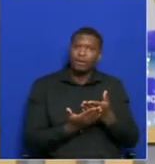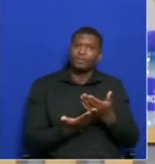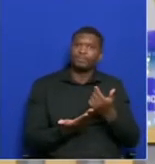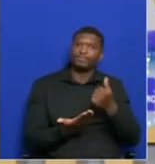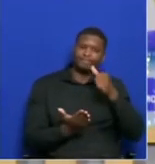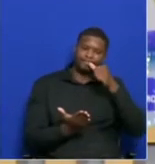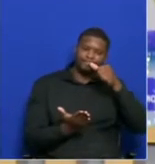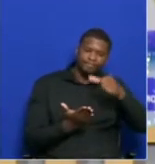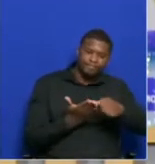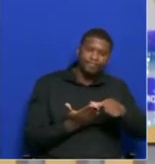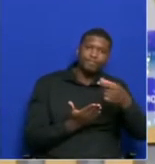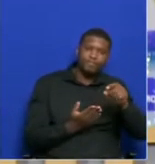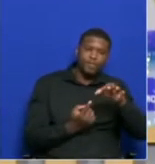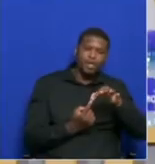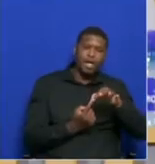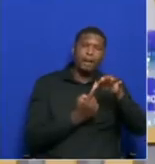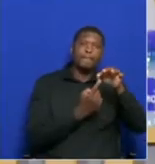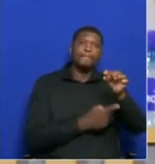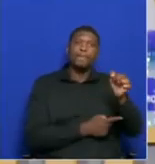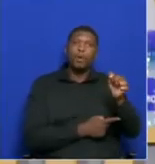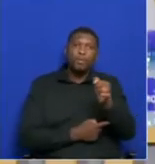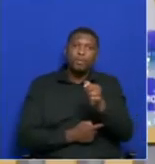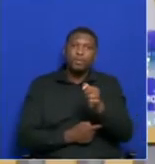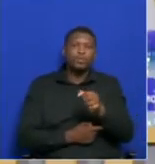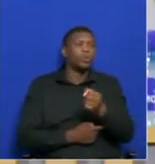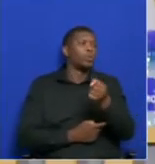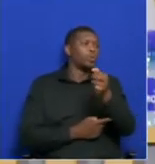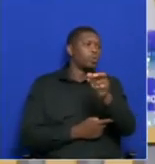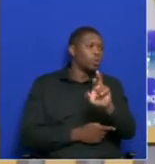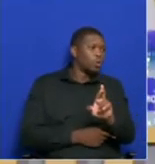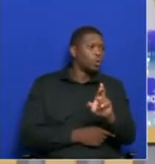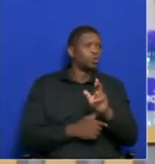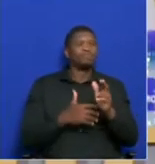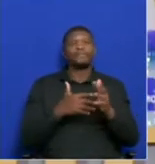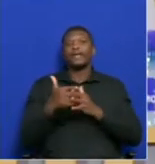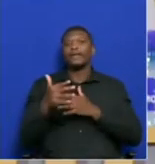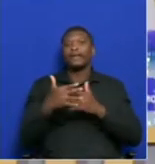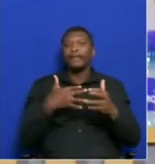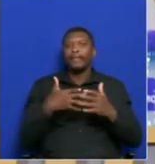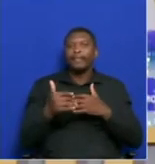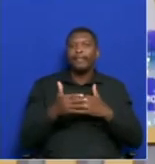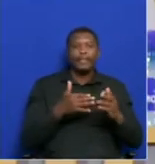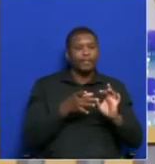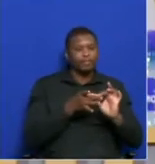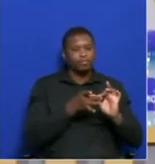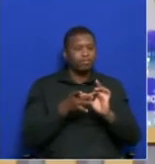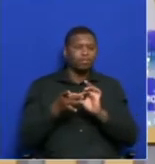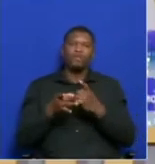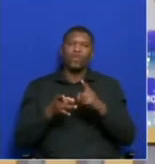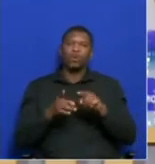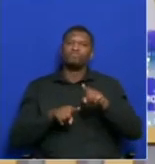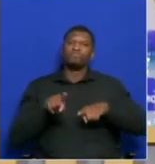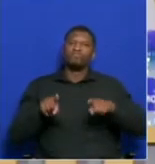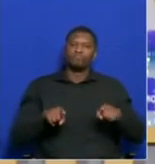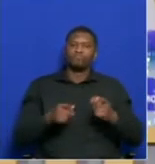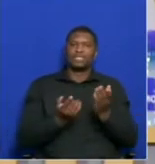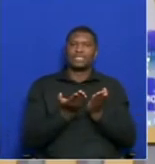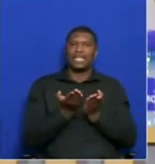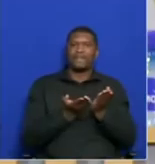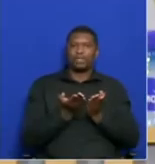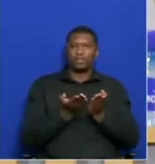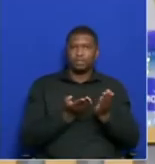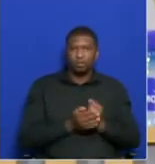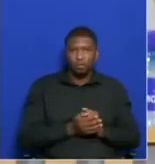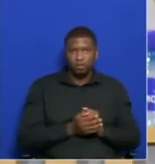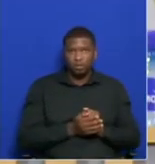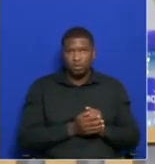and anything to do with the rendering of services within this. So he realized